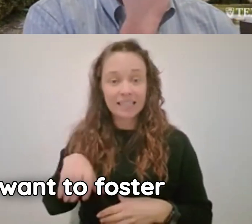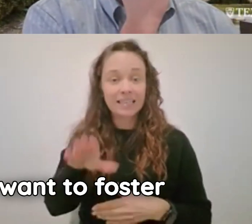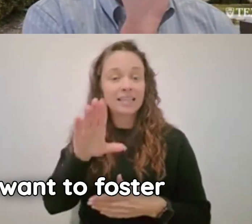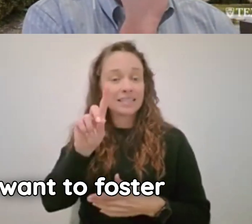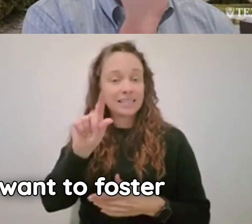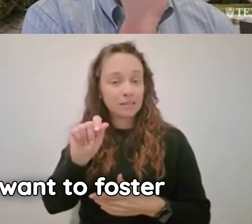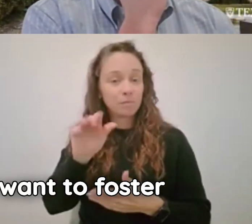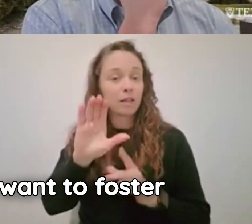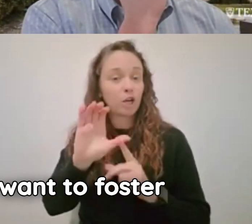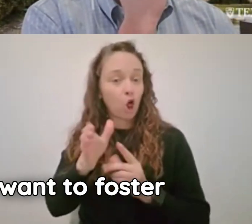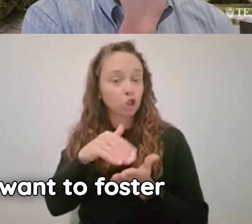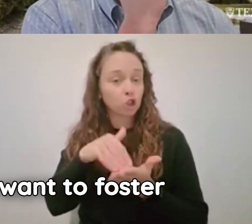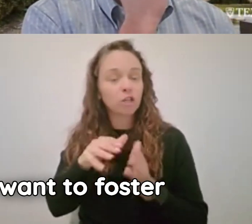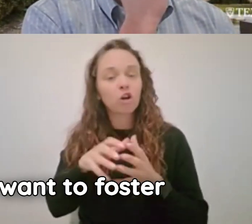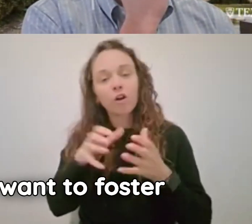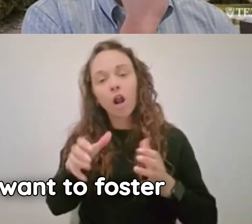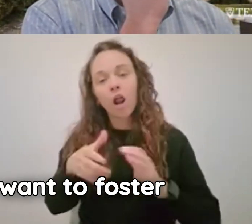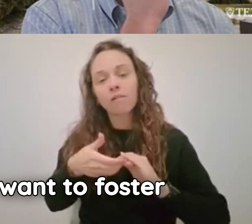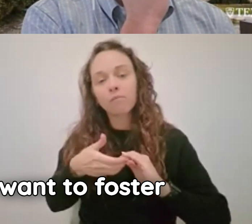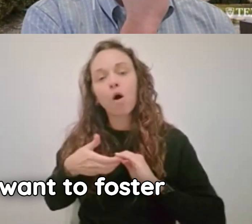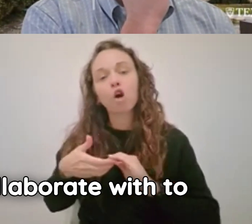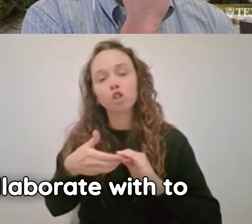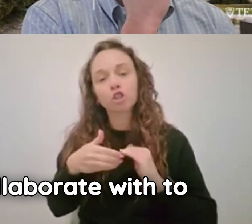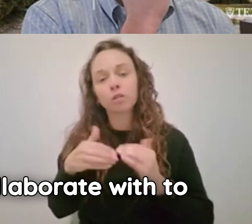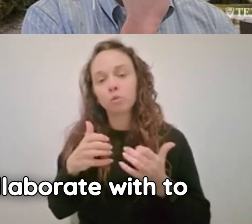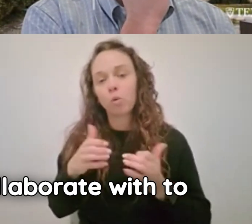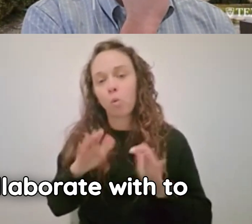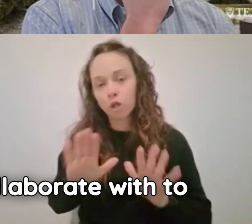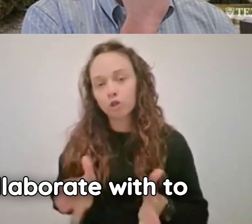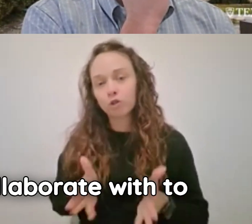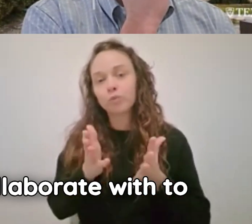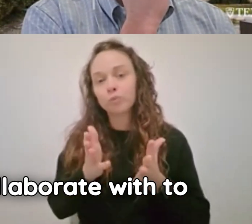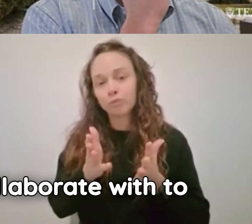lot of partnerships that we want to foster